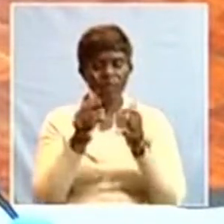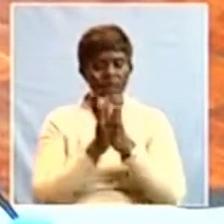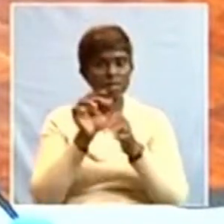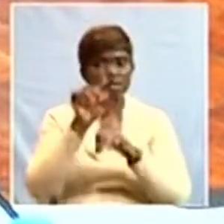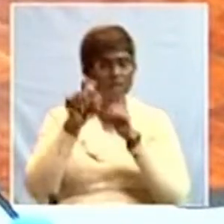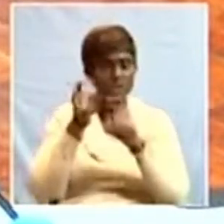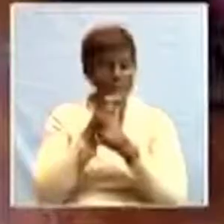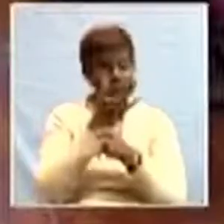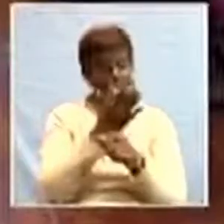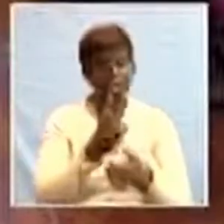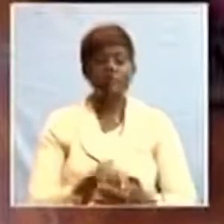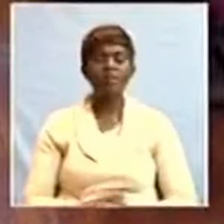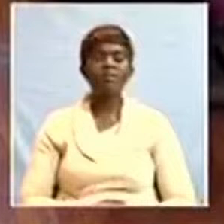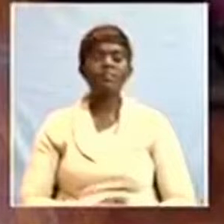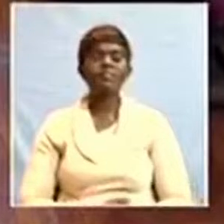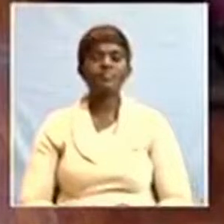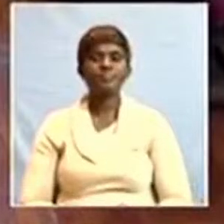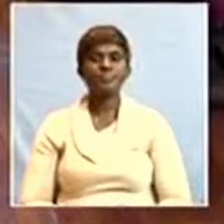there.